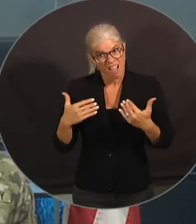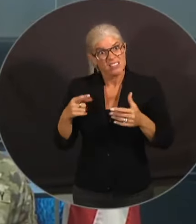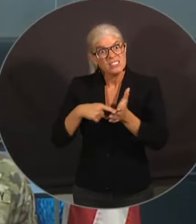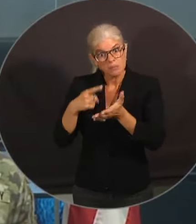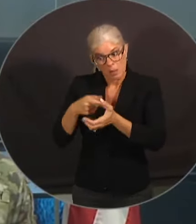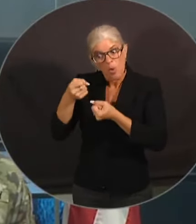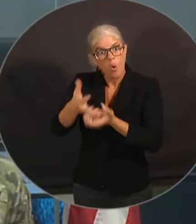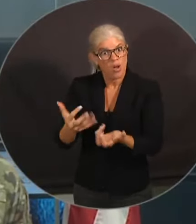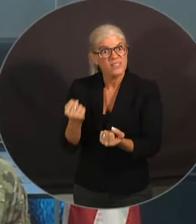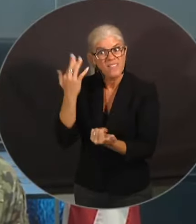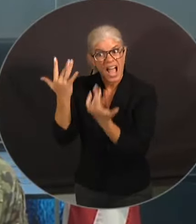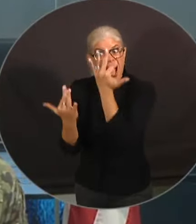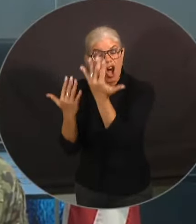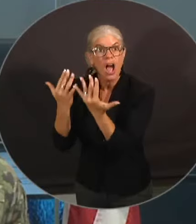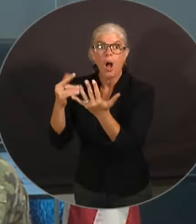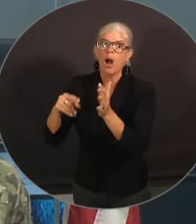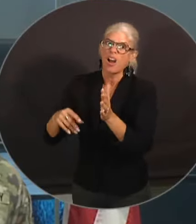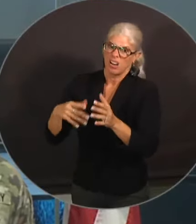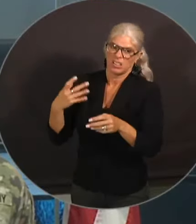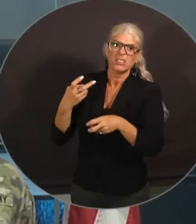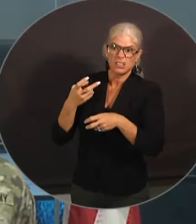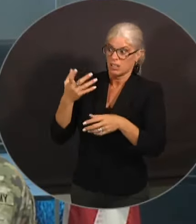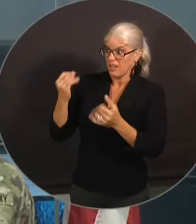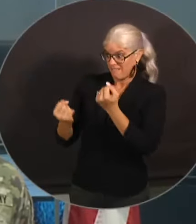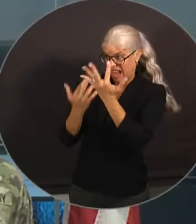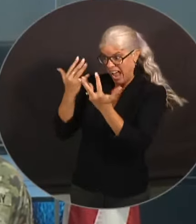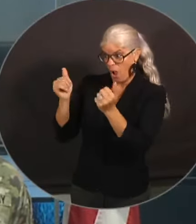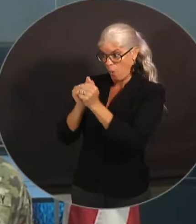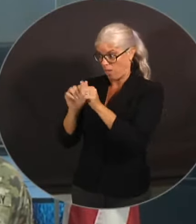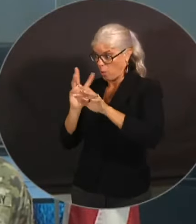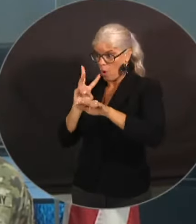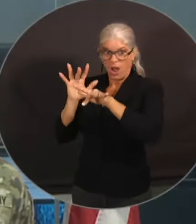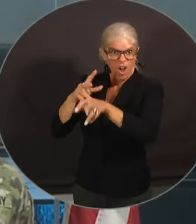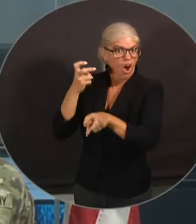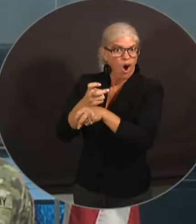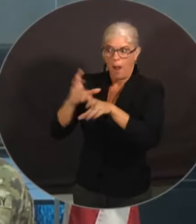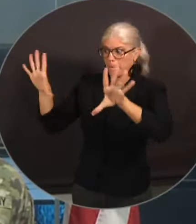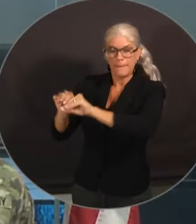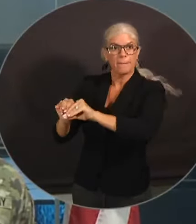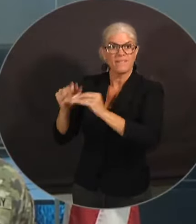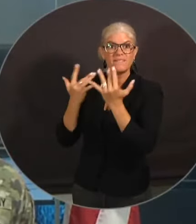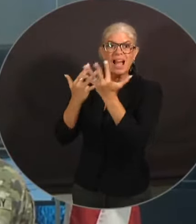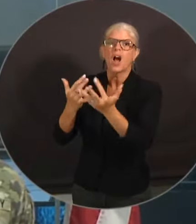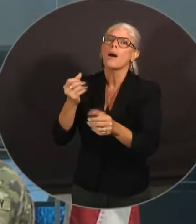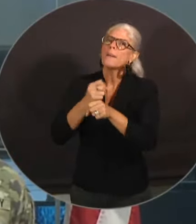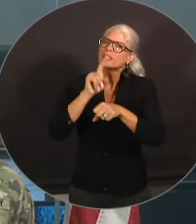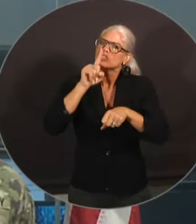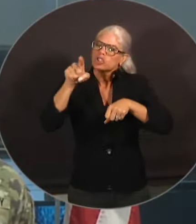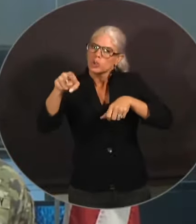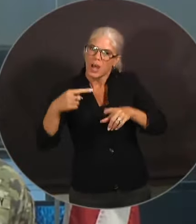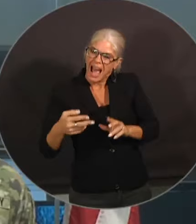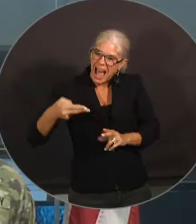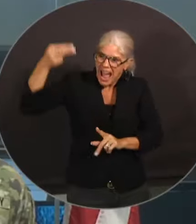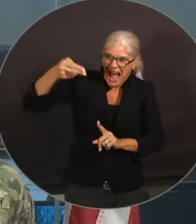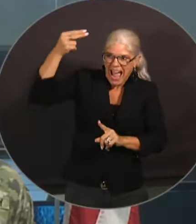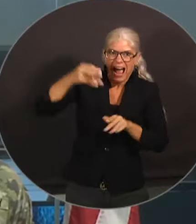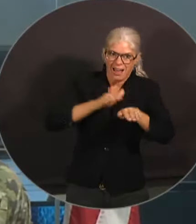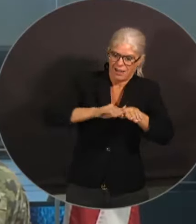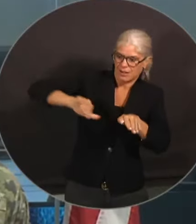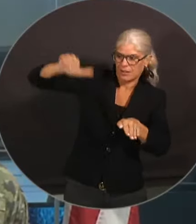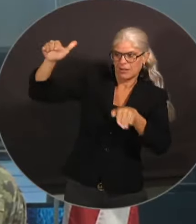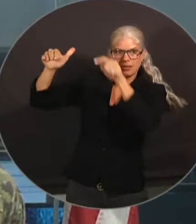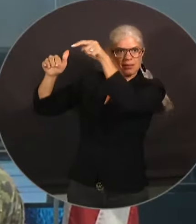out. So if you do have one of those, try to get that to higher ground as well, because it does represent a hazard